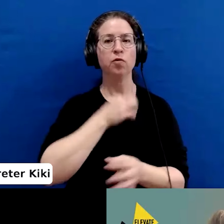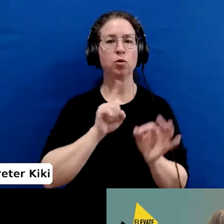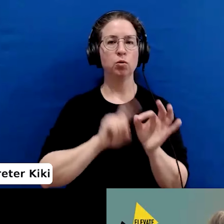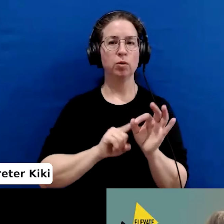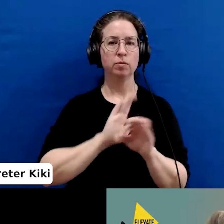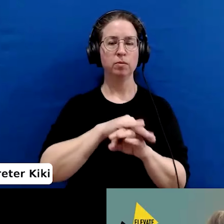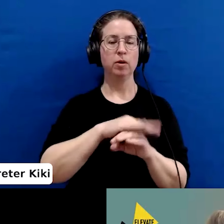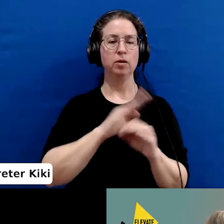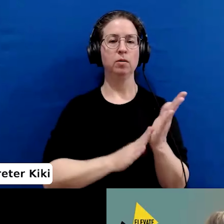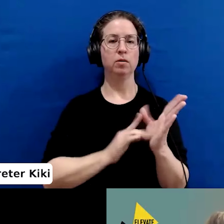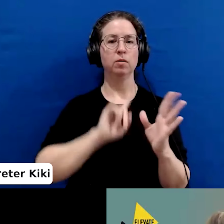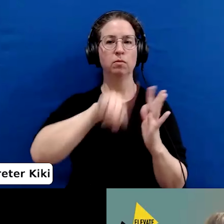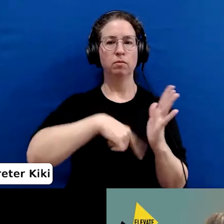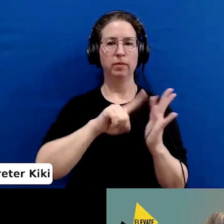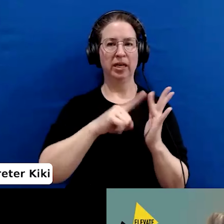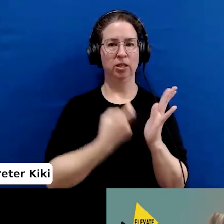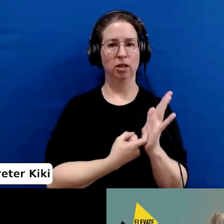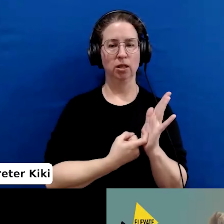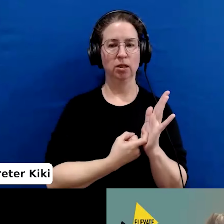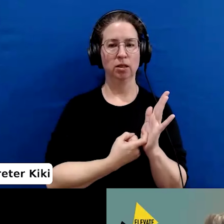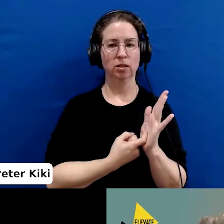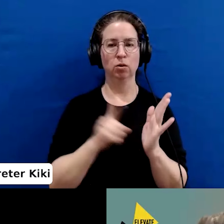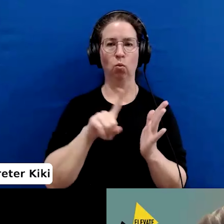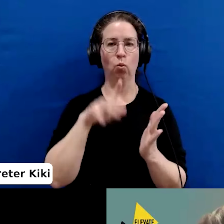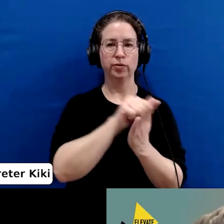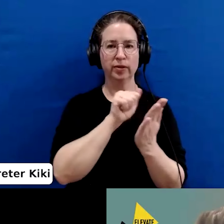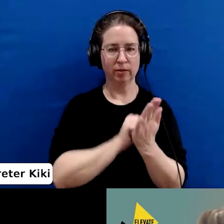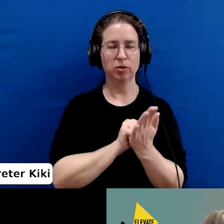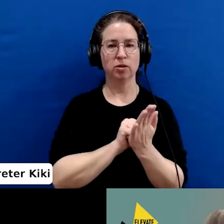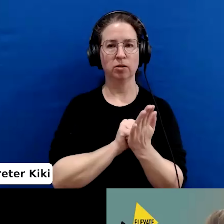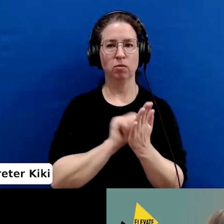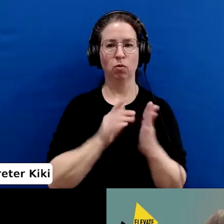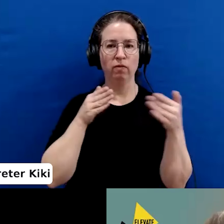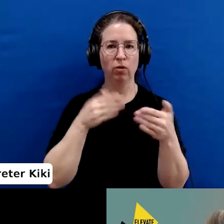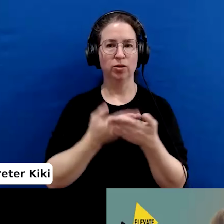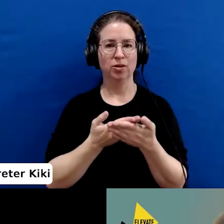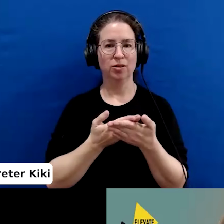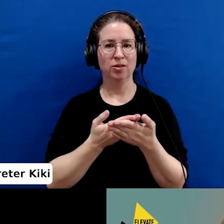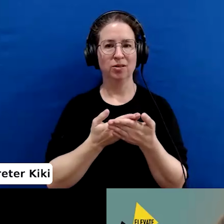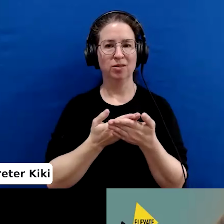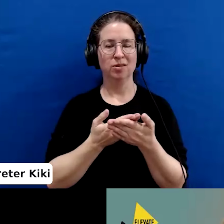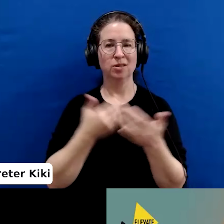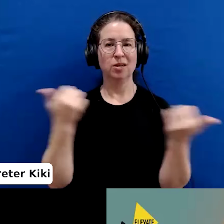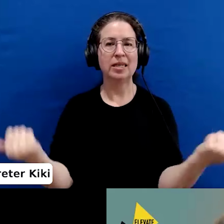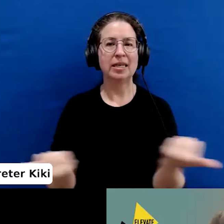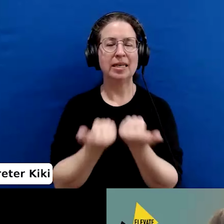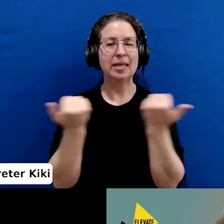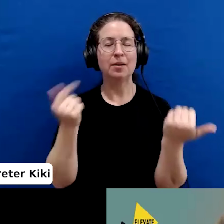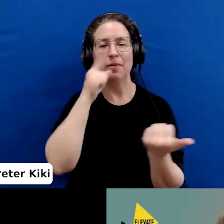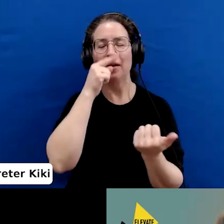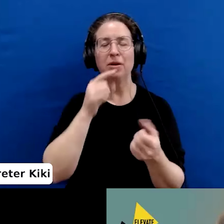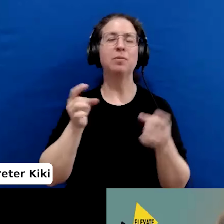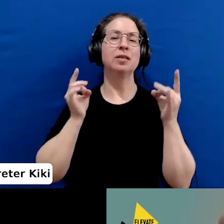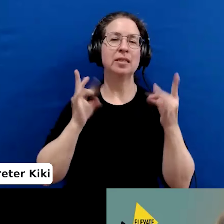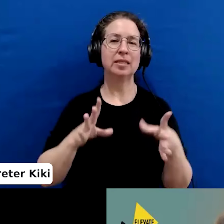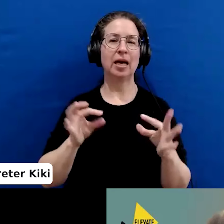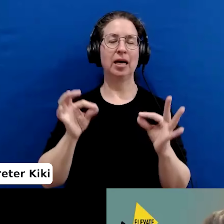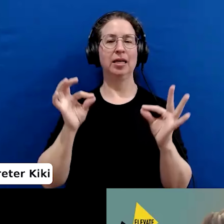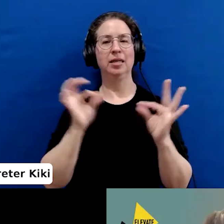majors, university majors, subject majors. So many people enter a Bachelor of Science or a Bachelor of